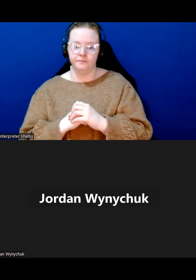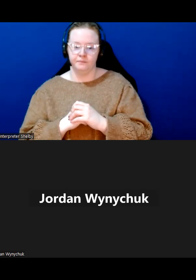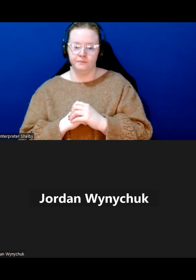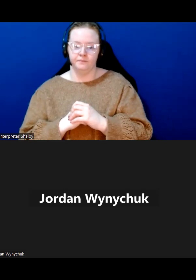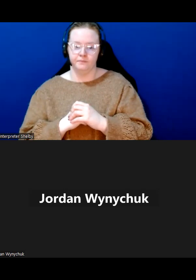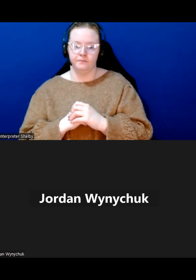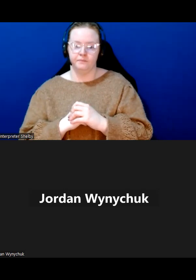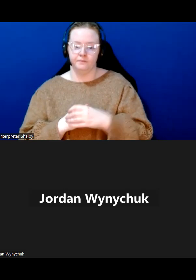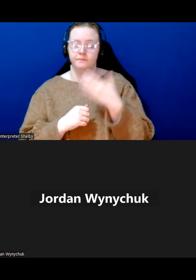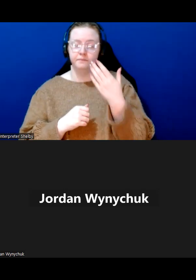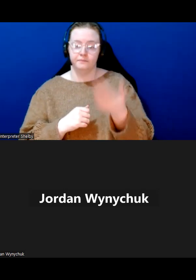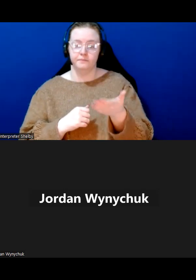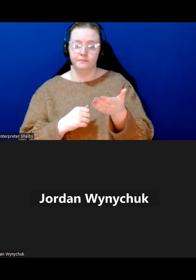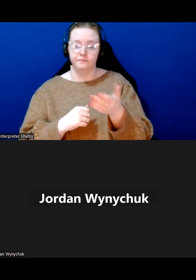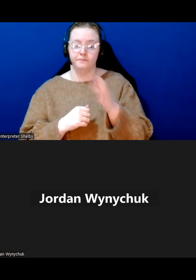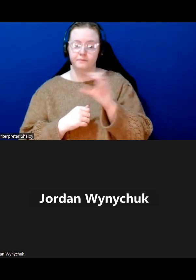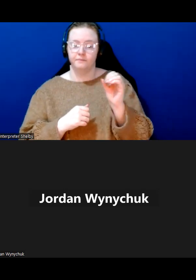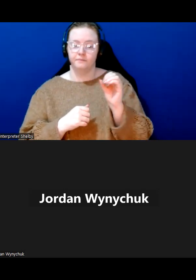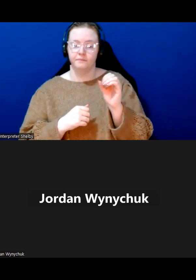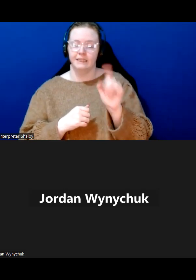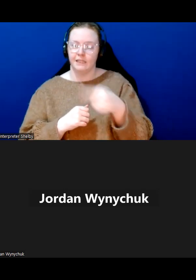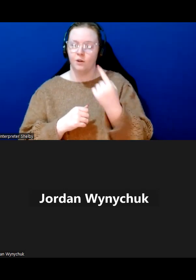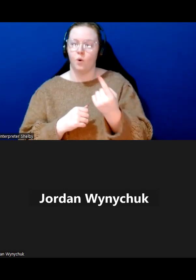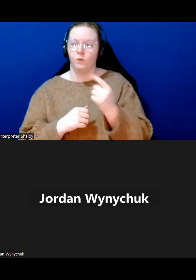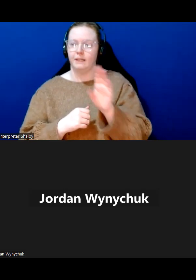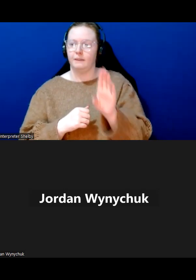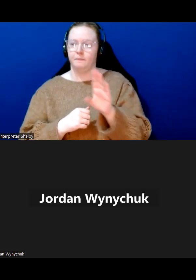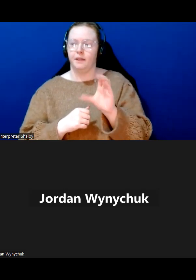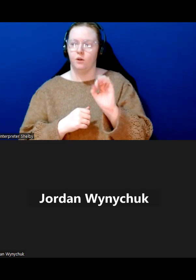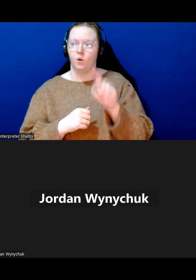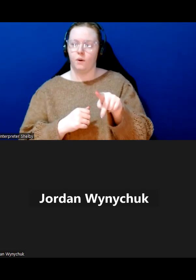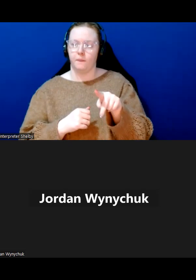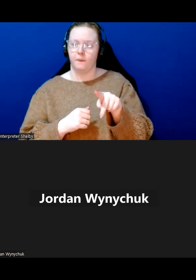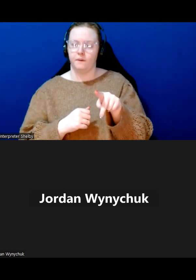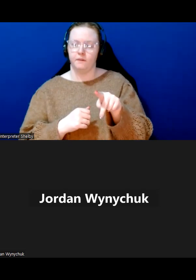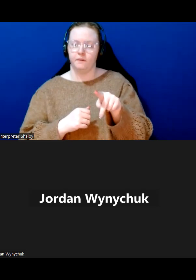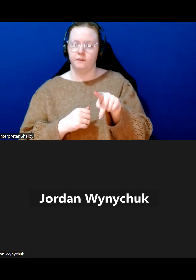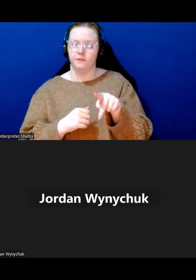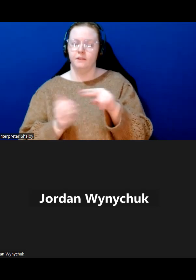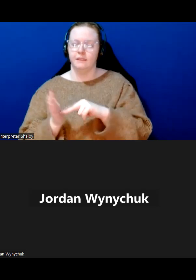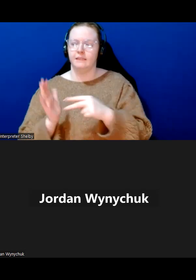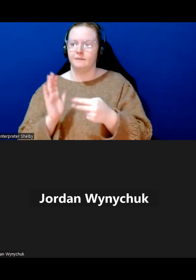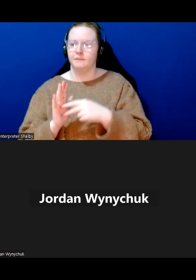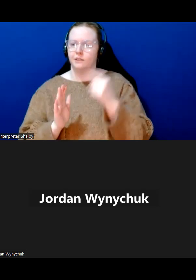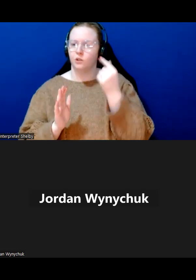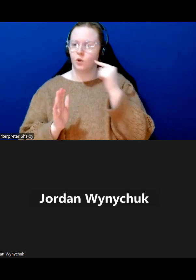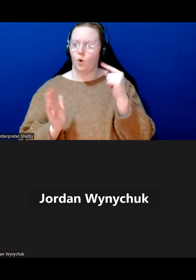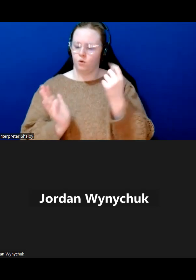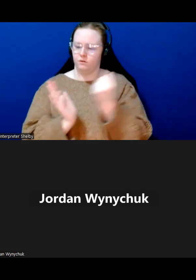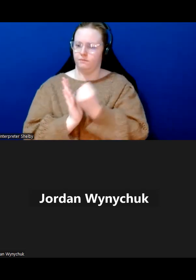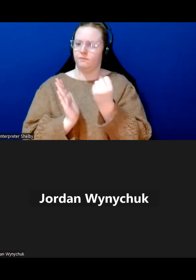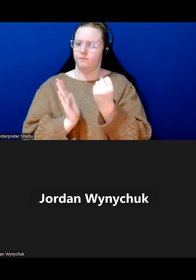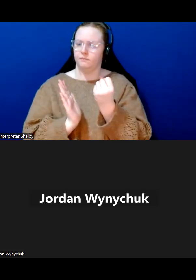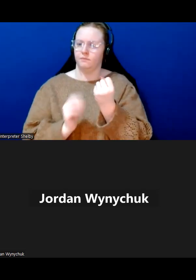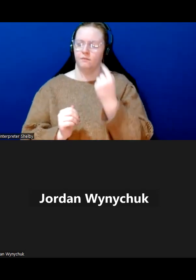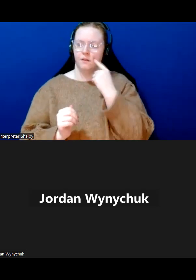SucSeed is also Newfoundland and Labrador's only B Corp. So B Corp is the gold standard when it comes to having a social